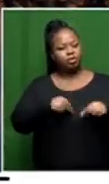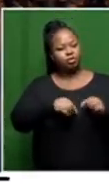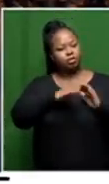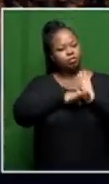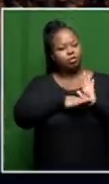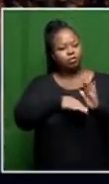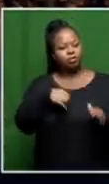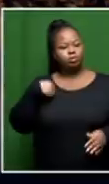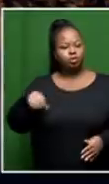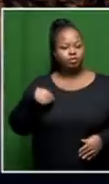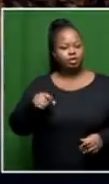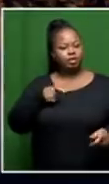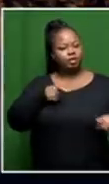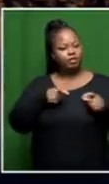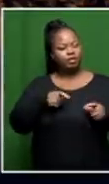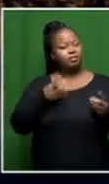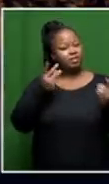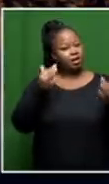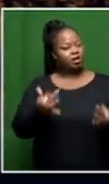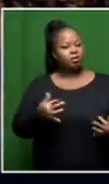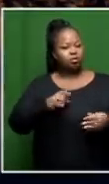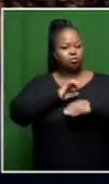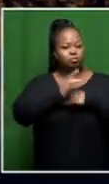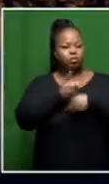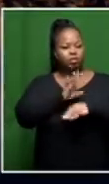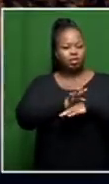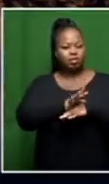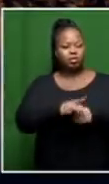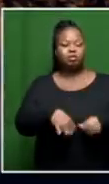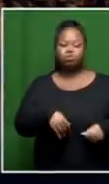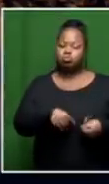a municipal governance and finance consultant discussing